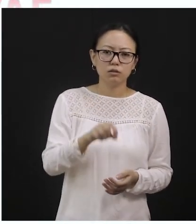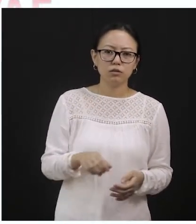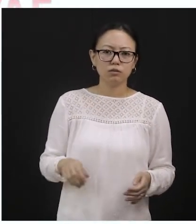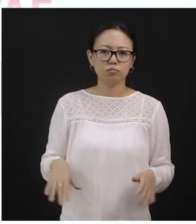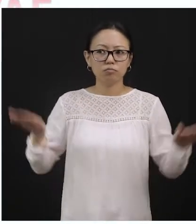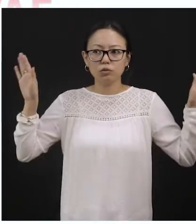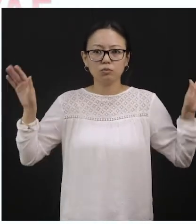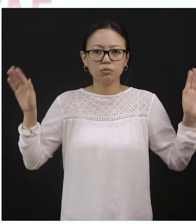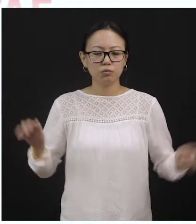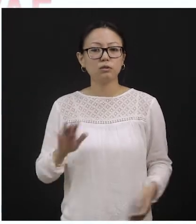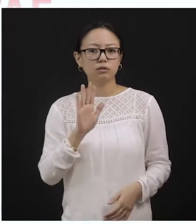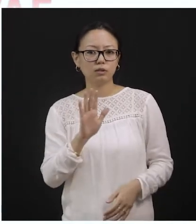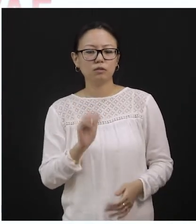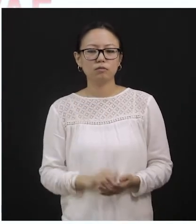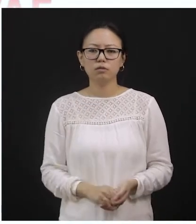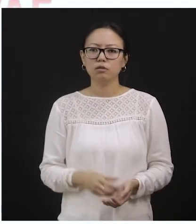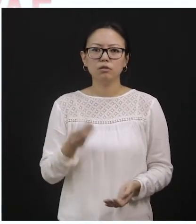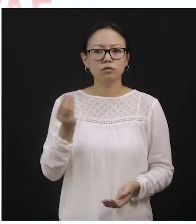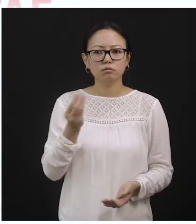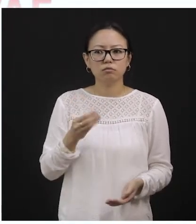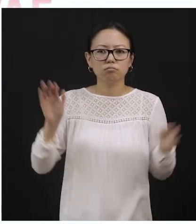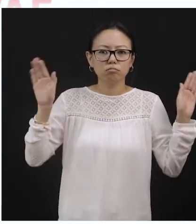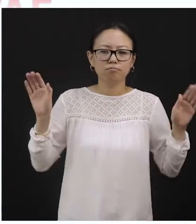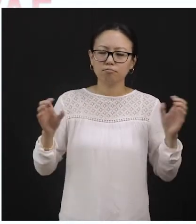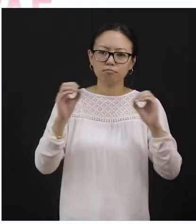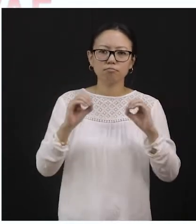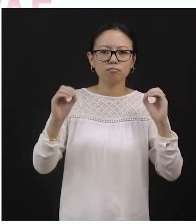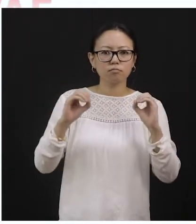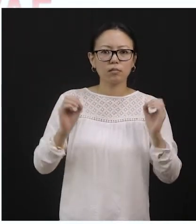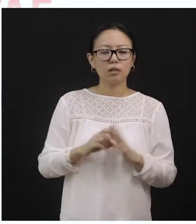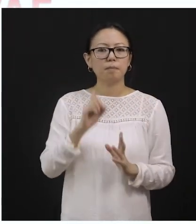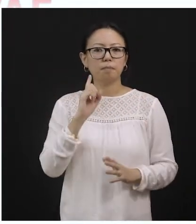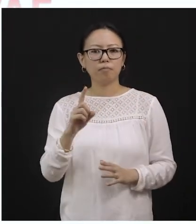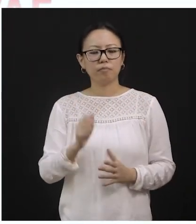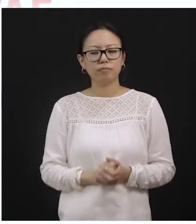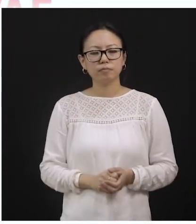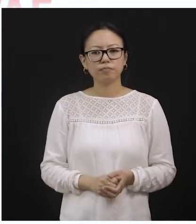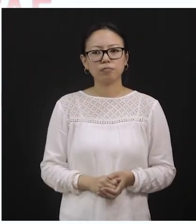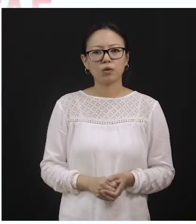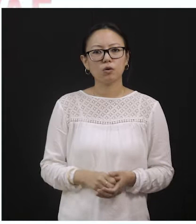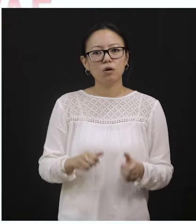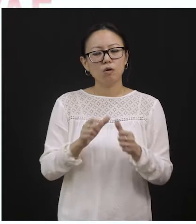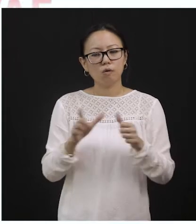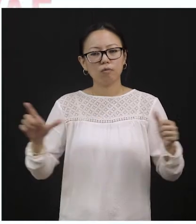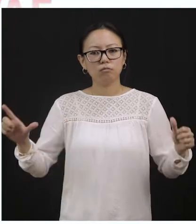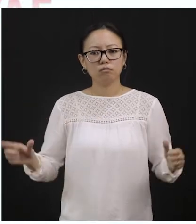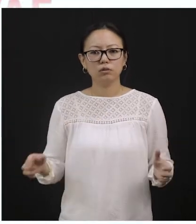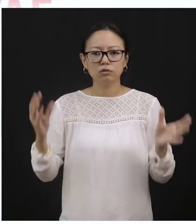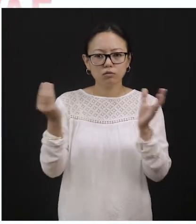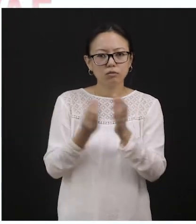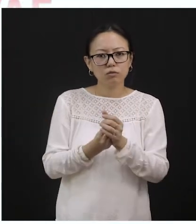some they don't have wings, but they will also come under the category of insect. But most of the insect, they used to